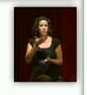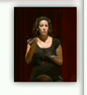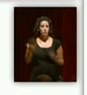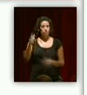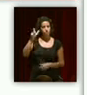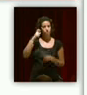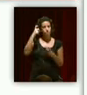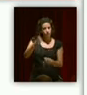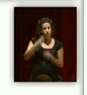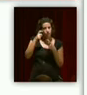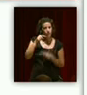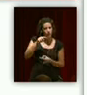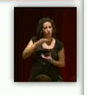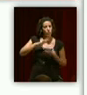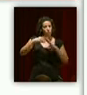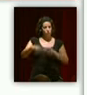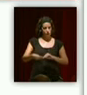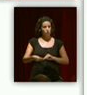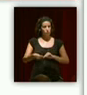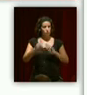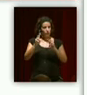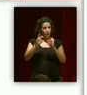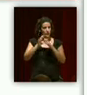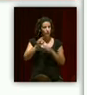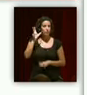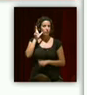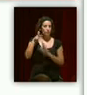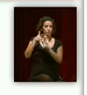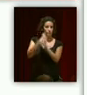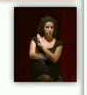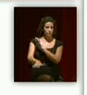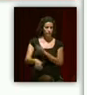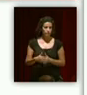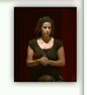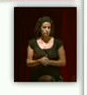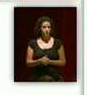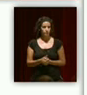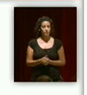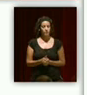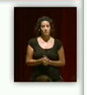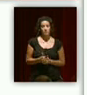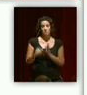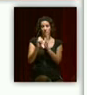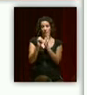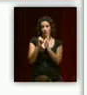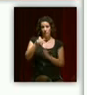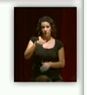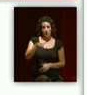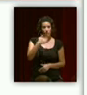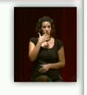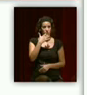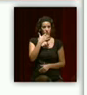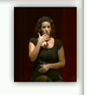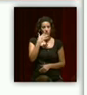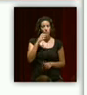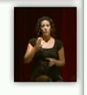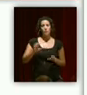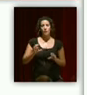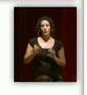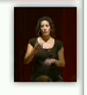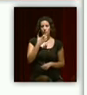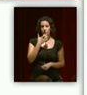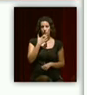people who knew them, and these people described to them what was going on in the movie. So this is included in the description.